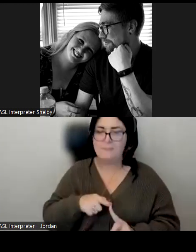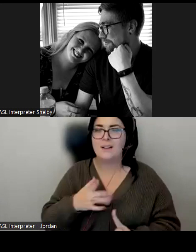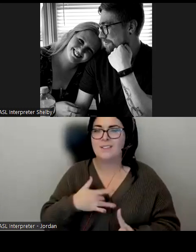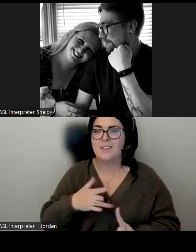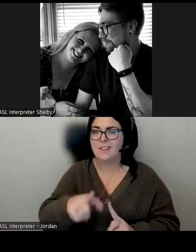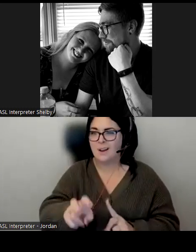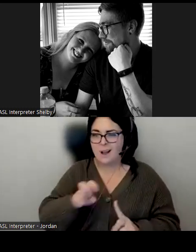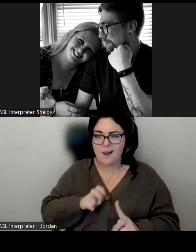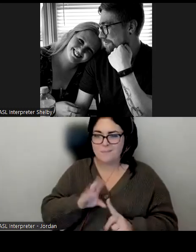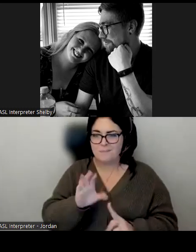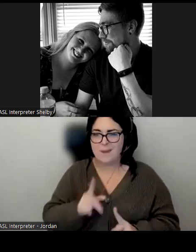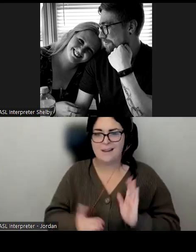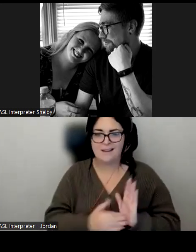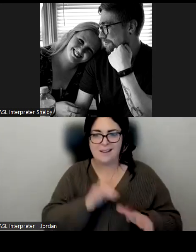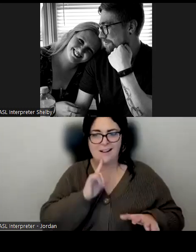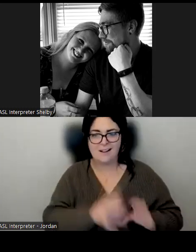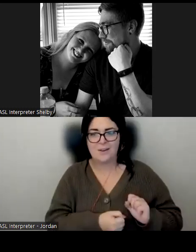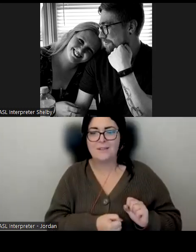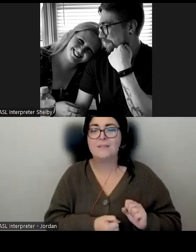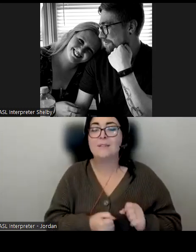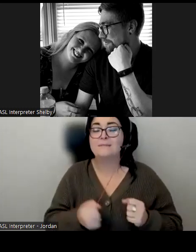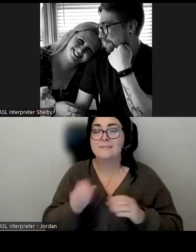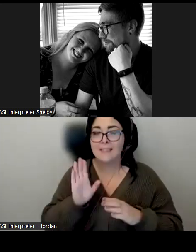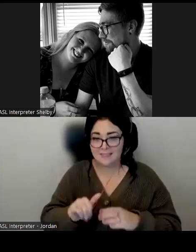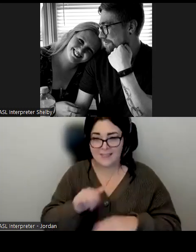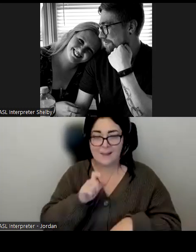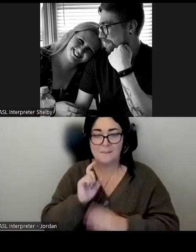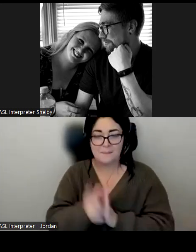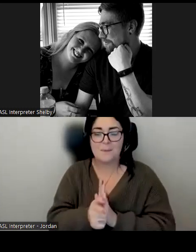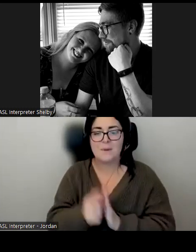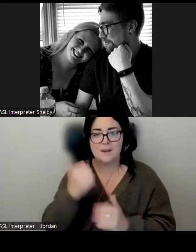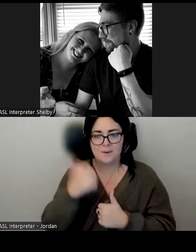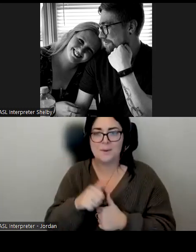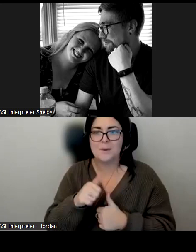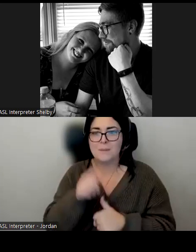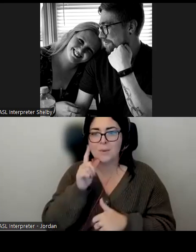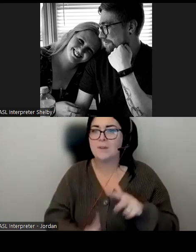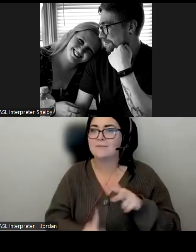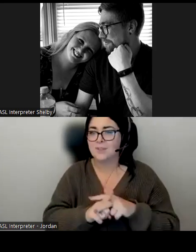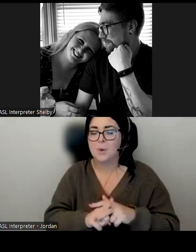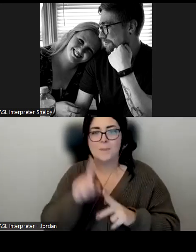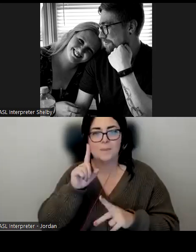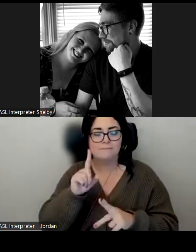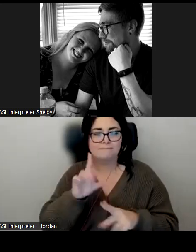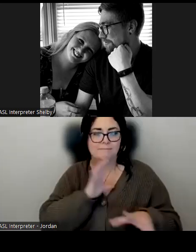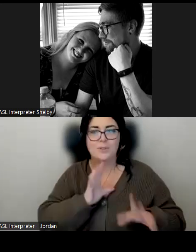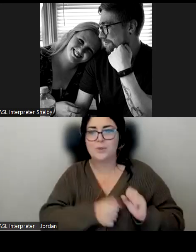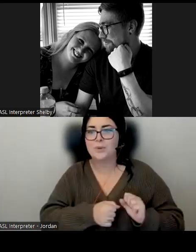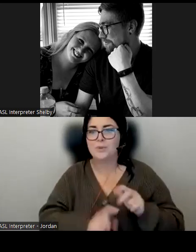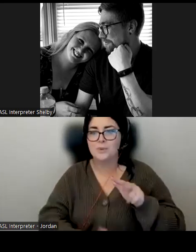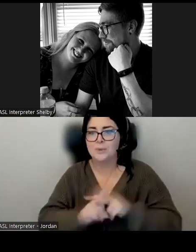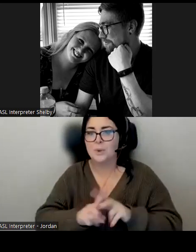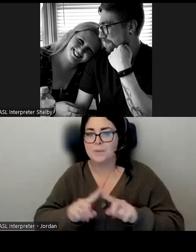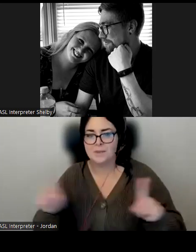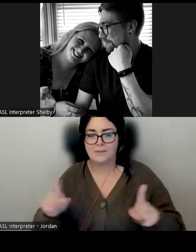your feet with your grief. I want you to remember that, it'll show up in new ways, and sometimes you can